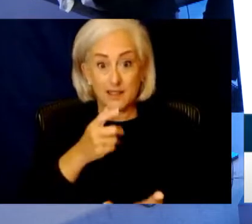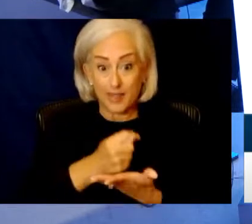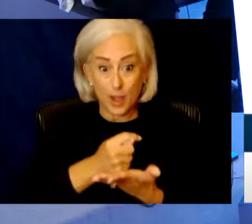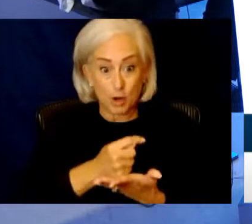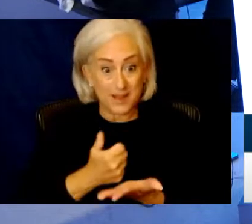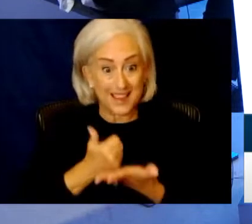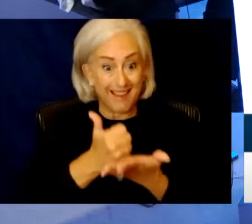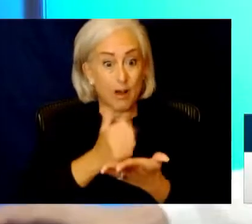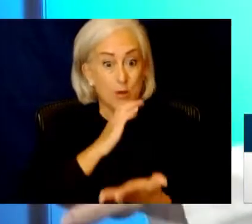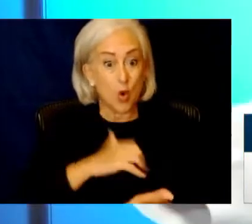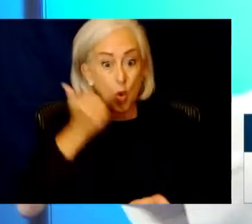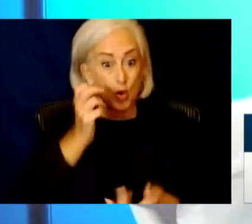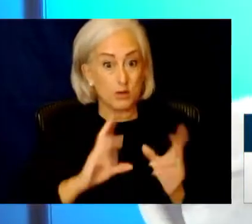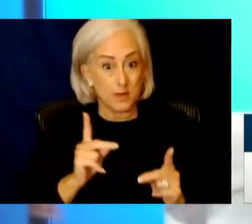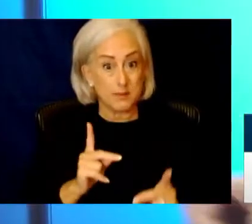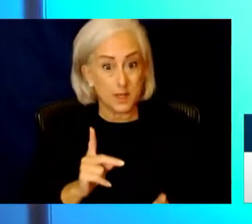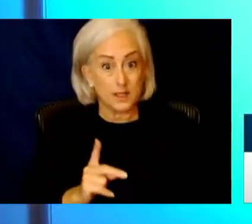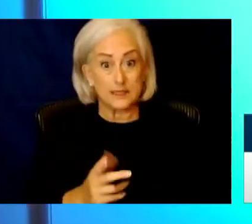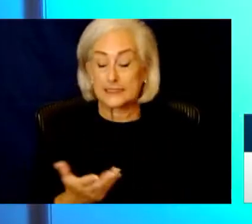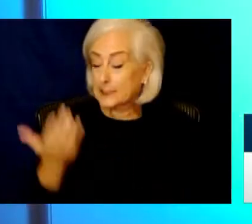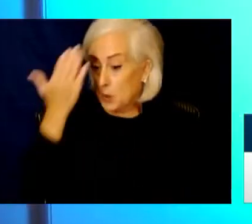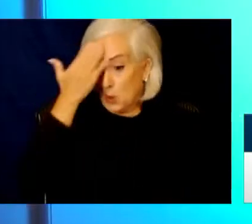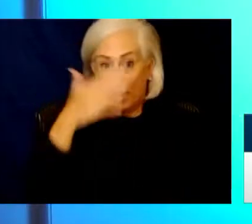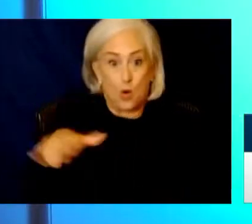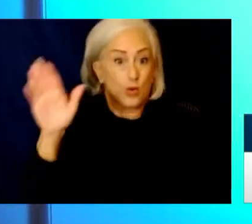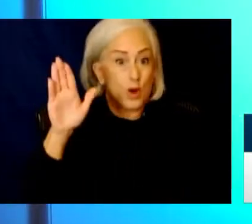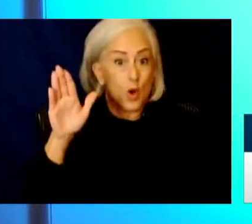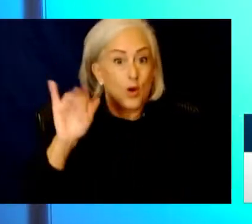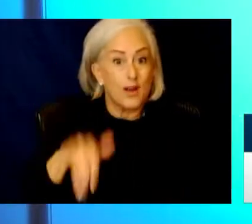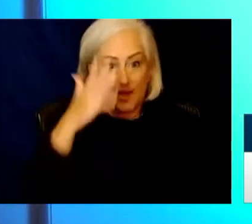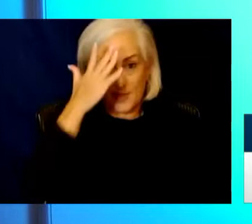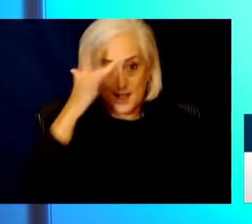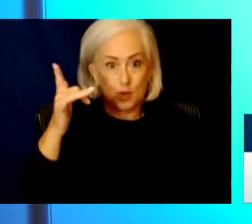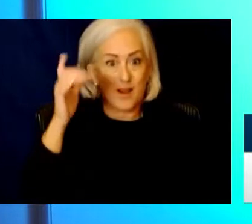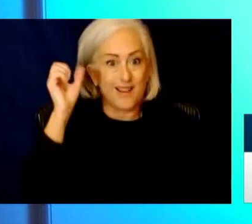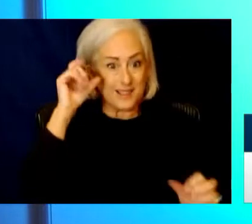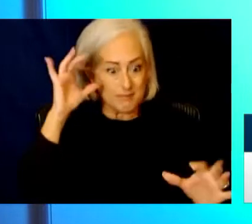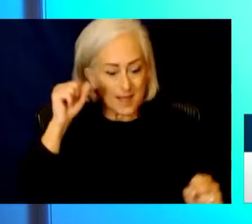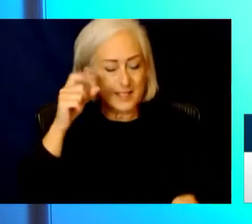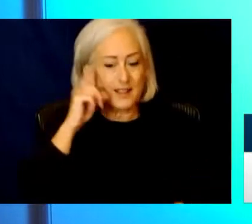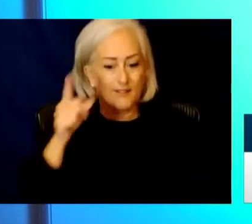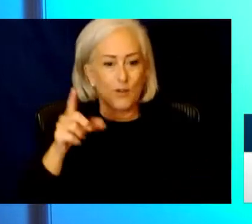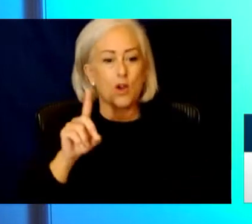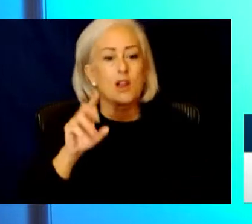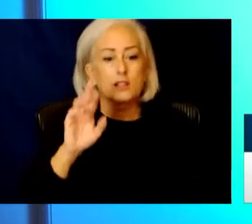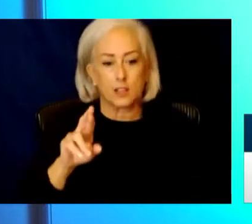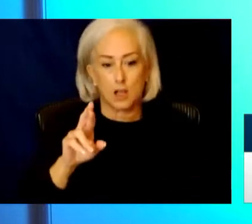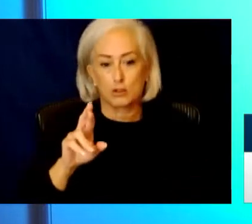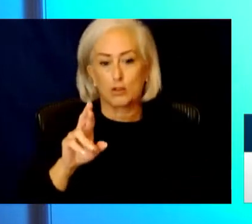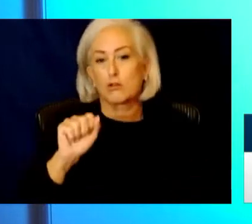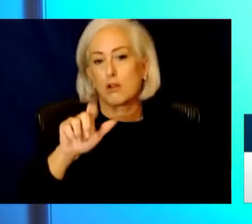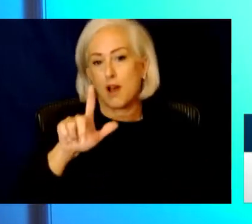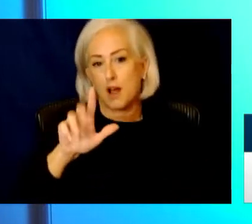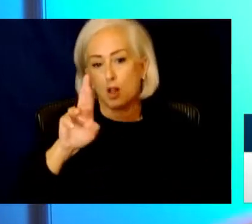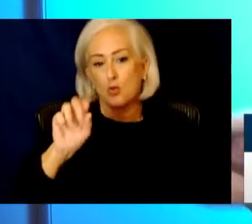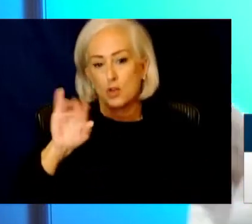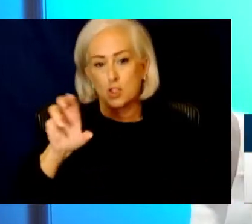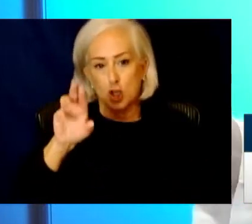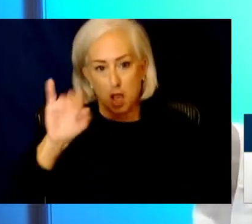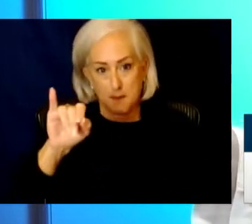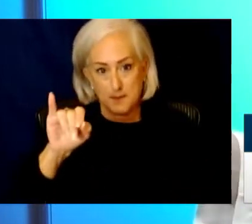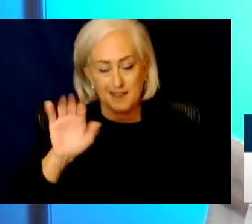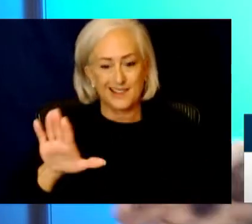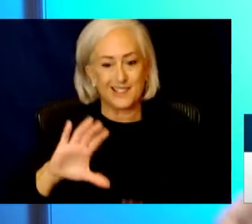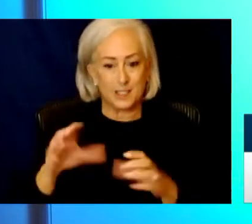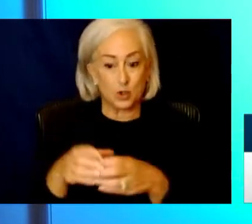amazing study. That's why it hit the headlines. That's why it's remarkable for Dr. Awashabi and his group. But we have to understand that this was a small subset of patients, and much